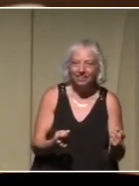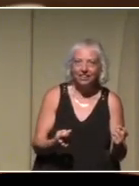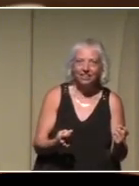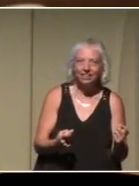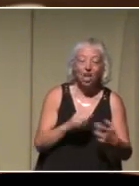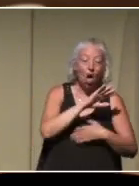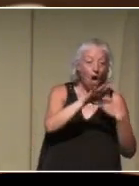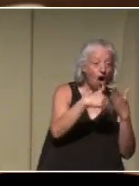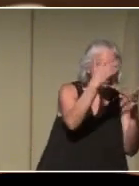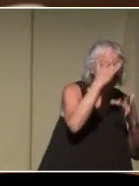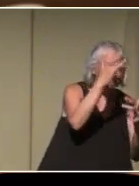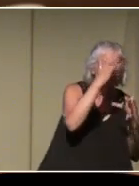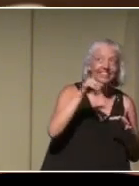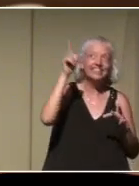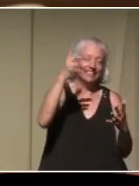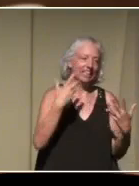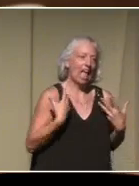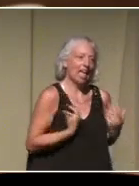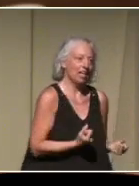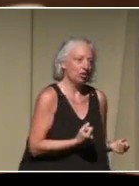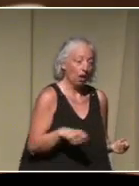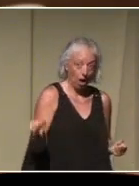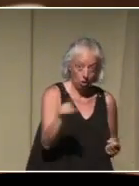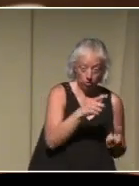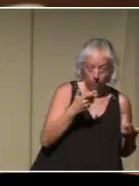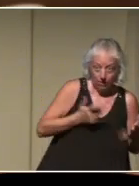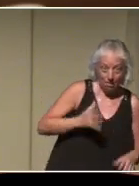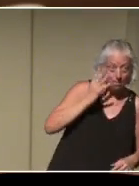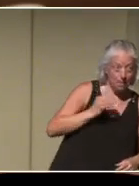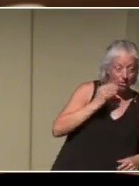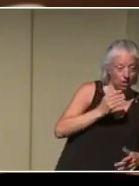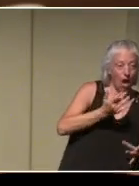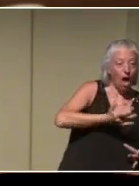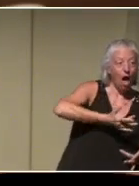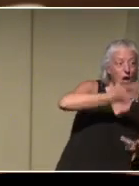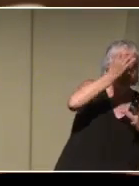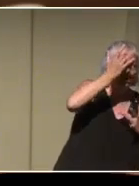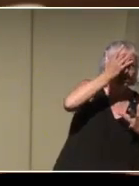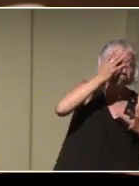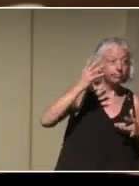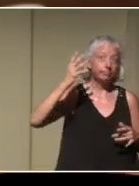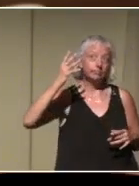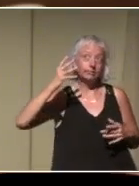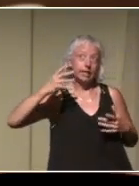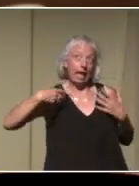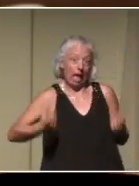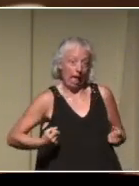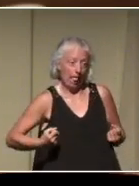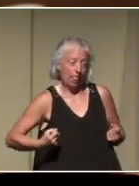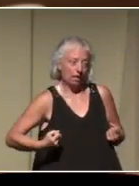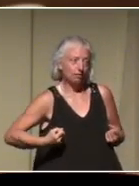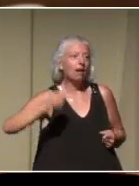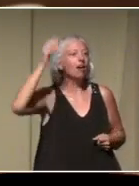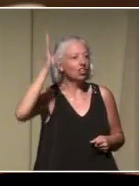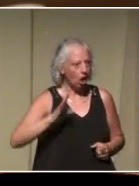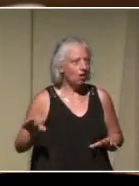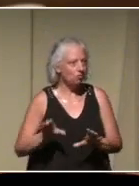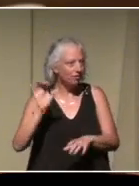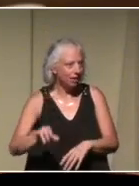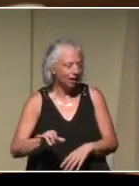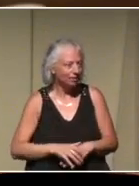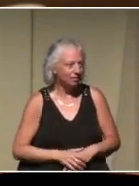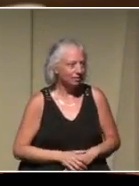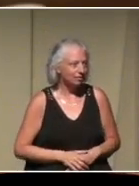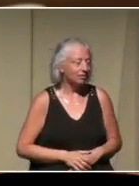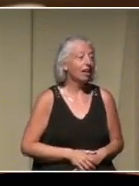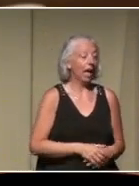heals all your diseases." You've never been healed from a disease that God didn't heal you from. "Who redeems your life from the pit